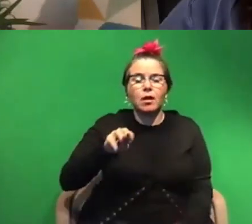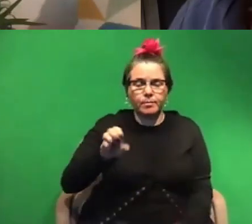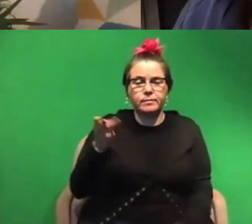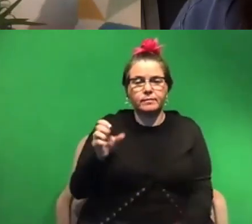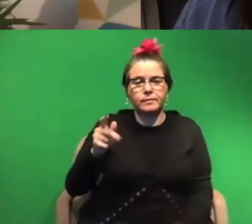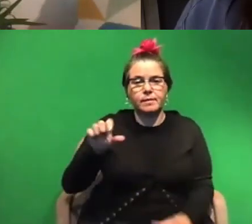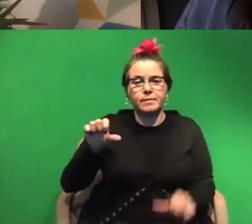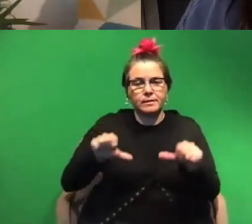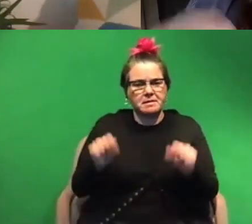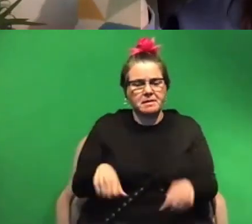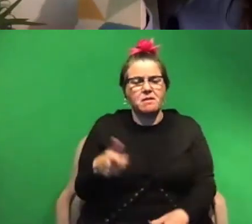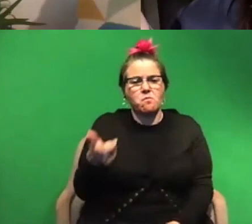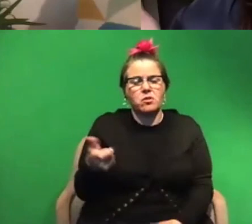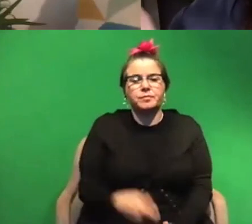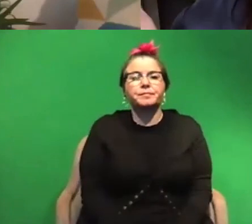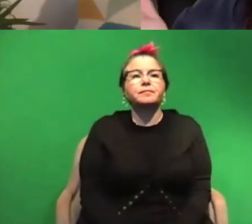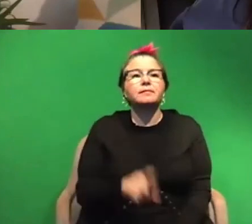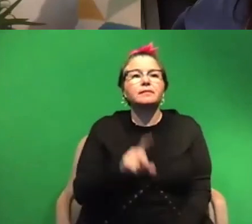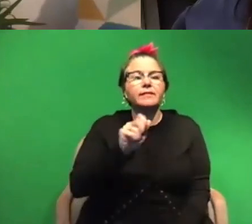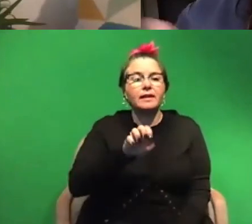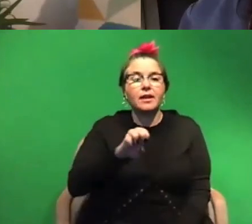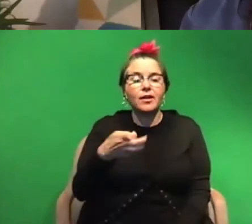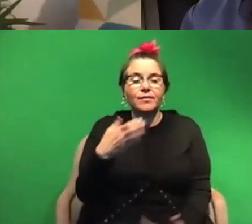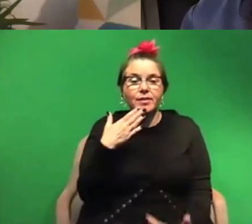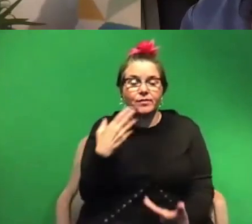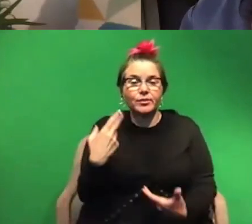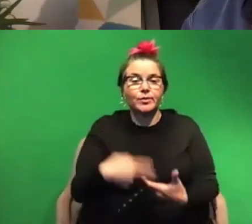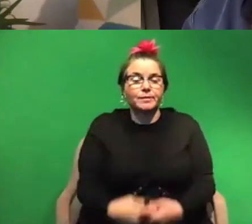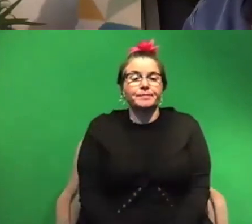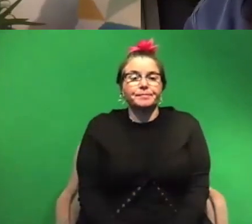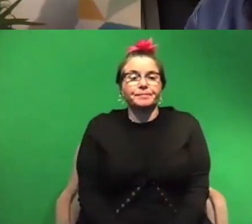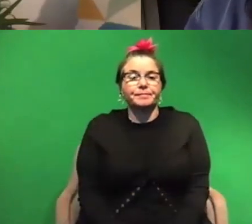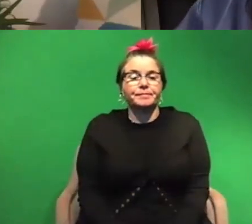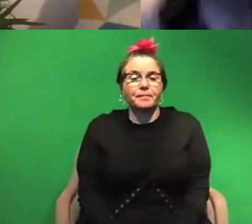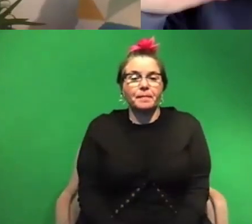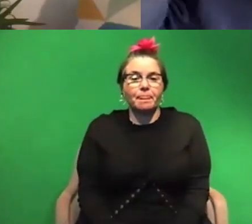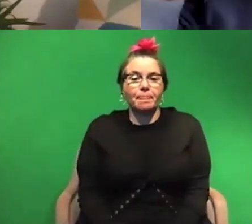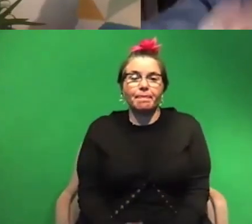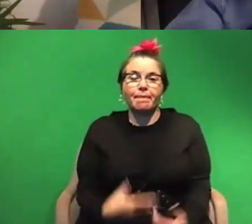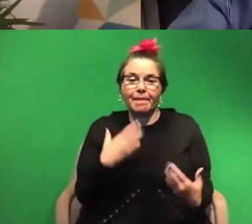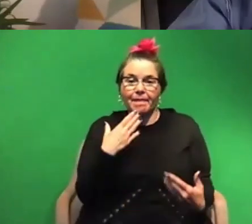youtube.com/SkypeAScientist. Devika and Erin, thank you so much for being here with us today, and thanks